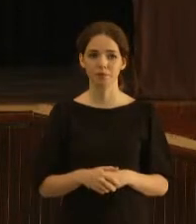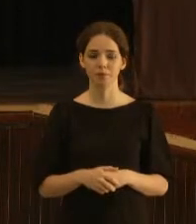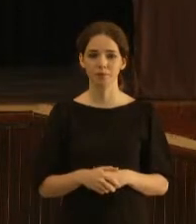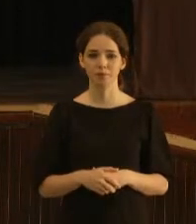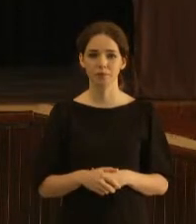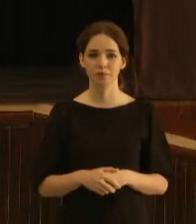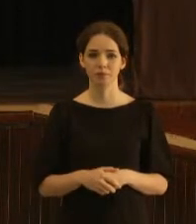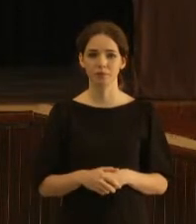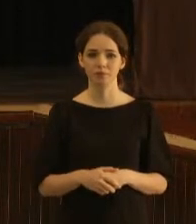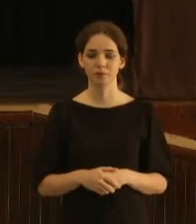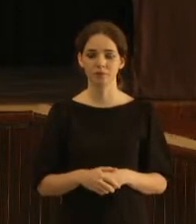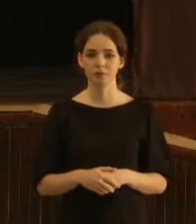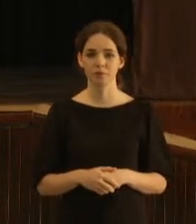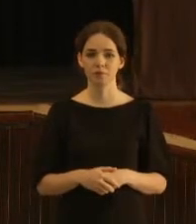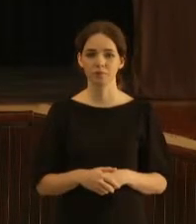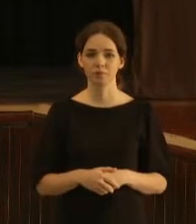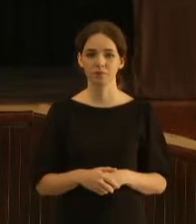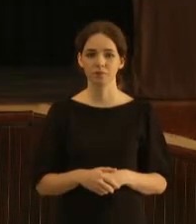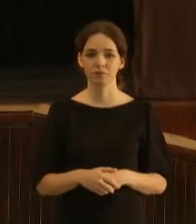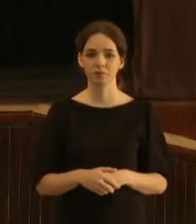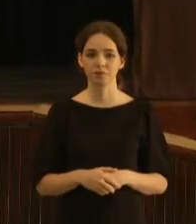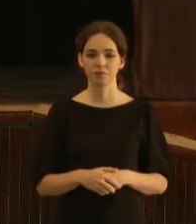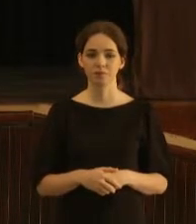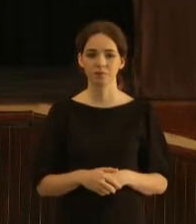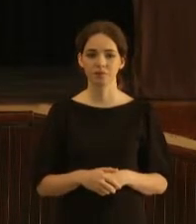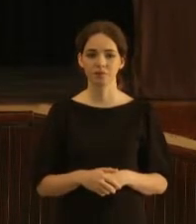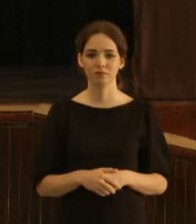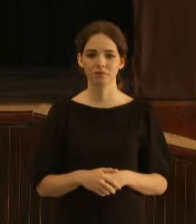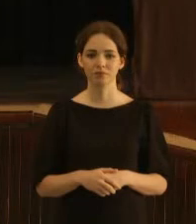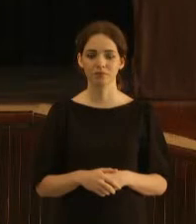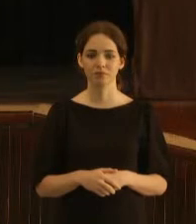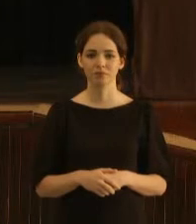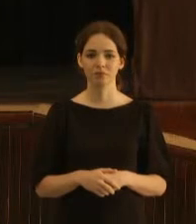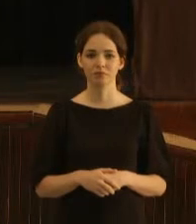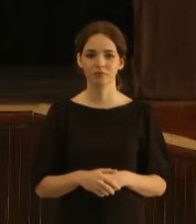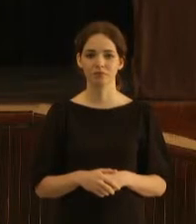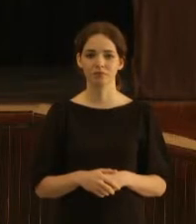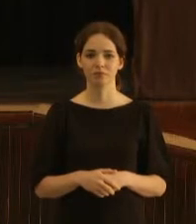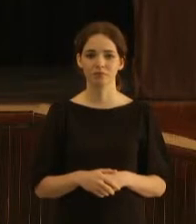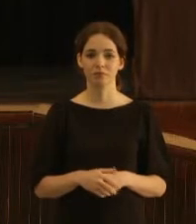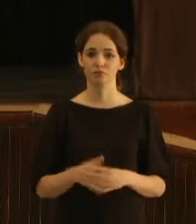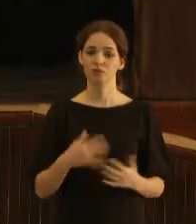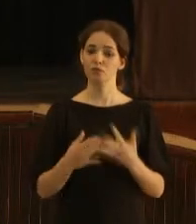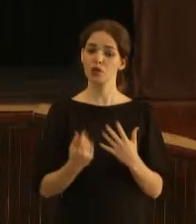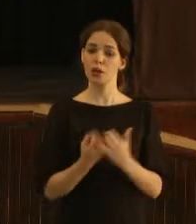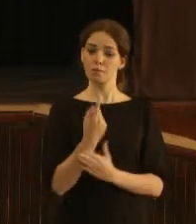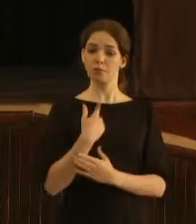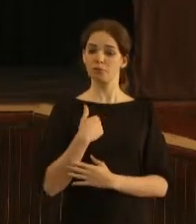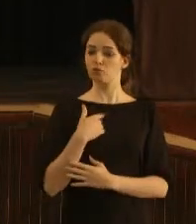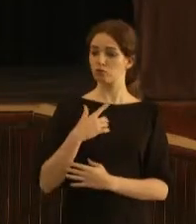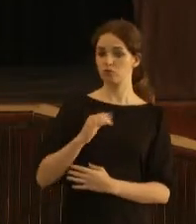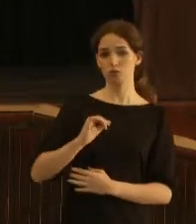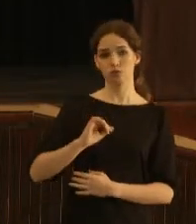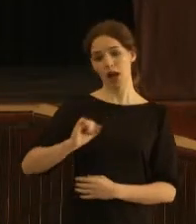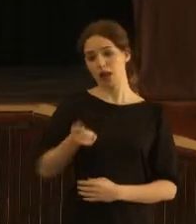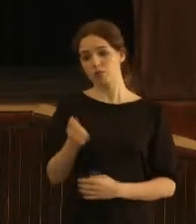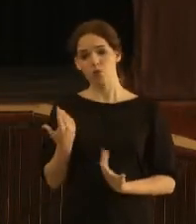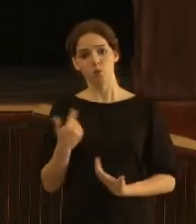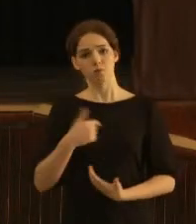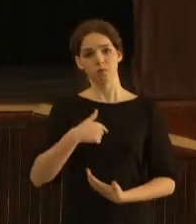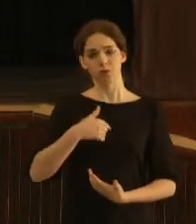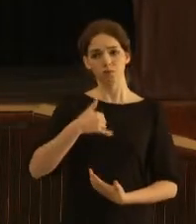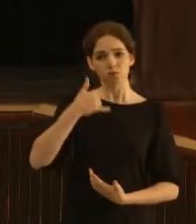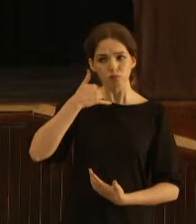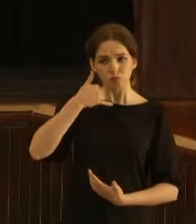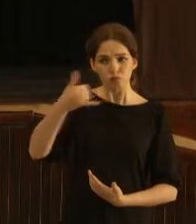foster care. Yeah. And 3 years even and 7 months waiting. whenever we called, my husband called for the social workers